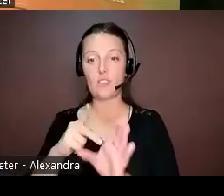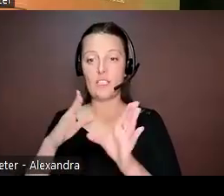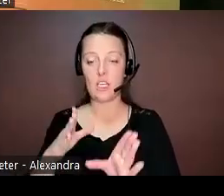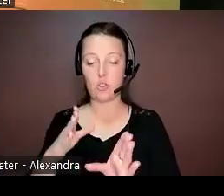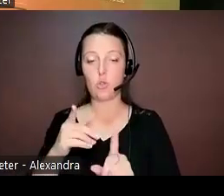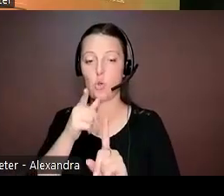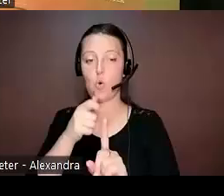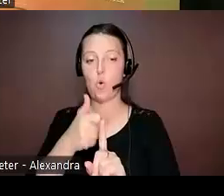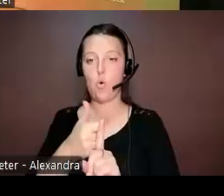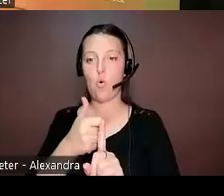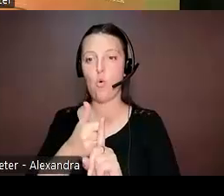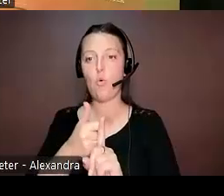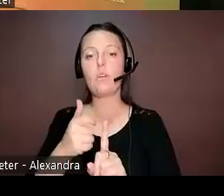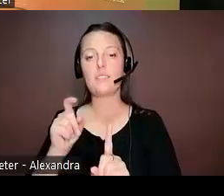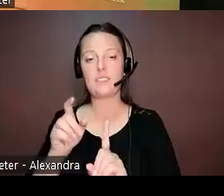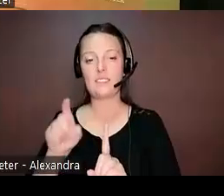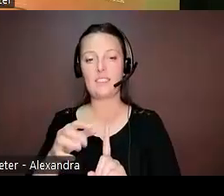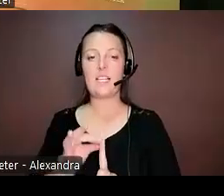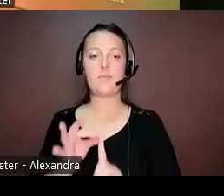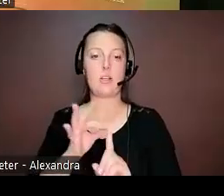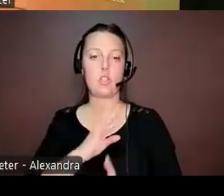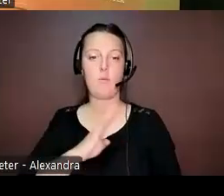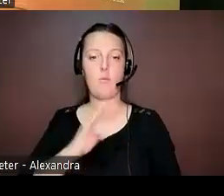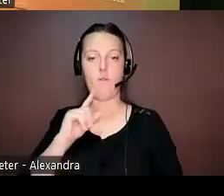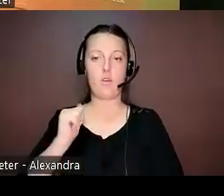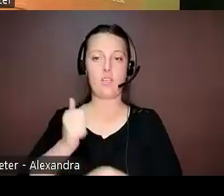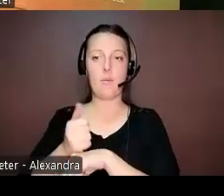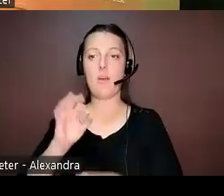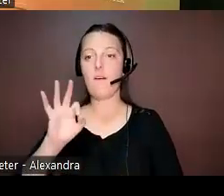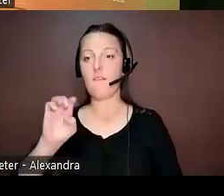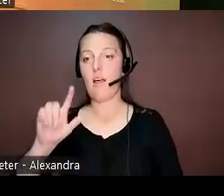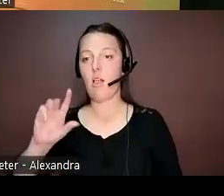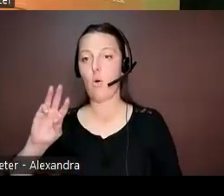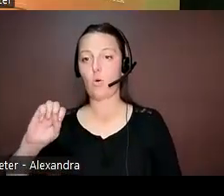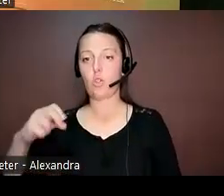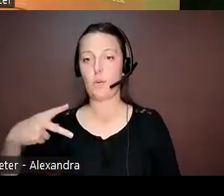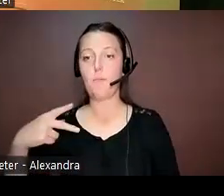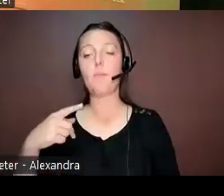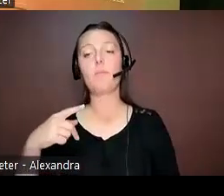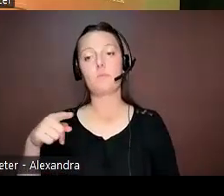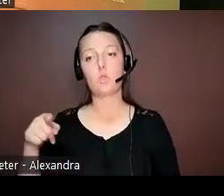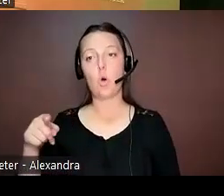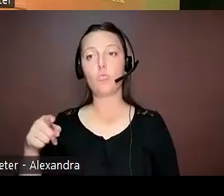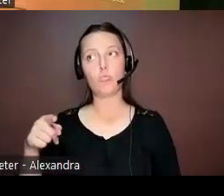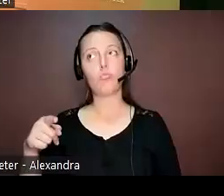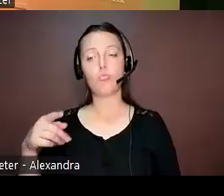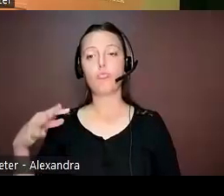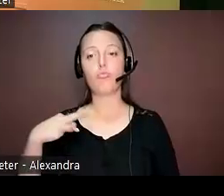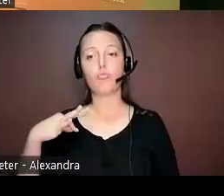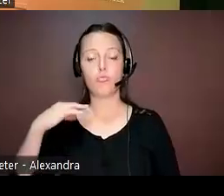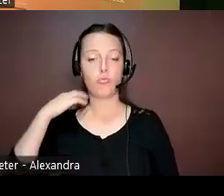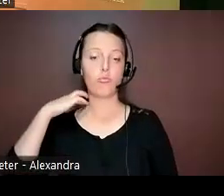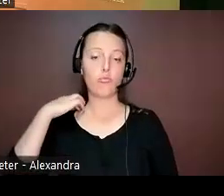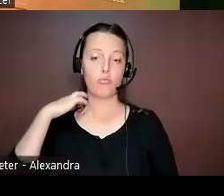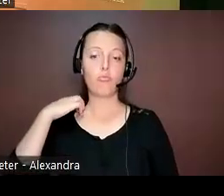a fellowship. So I was drafted to take the board. So I had to take